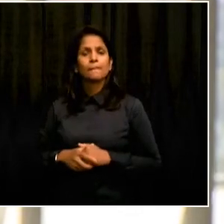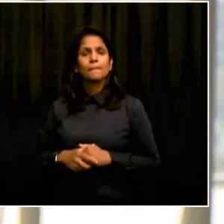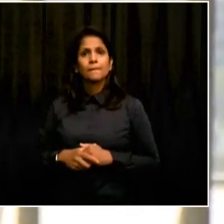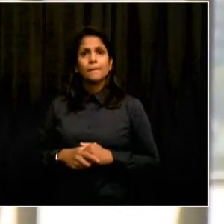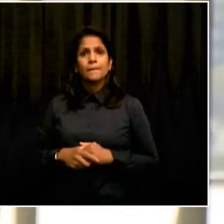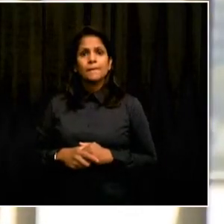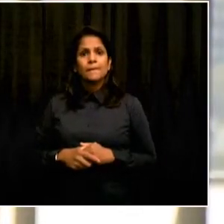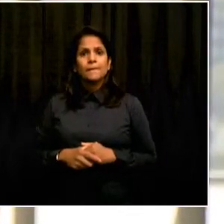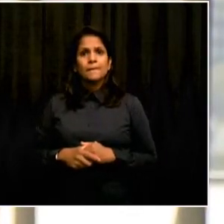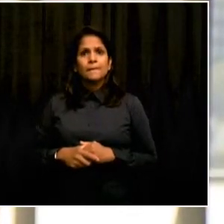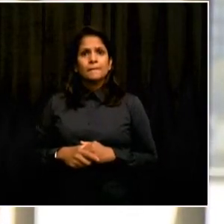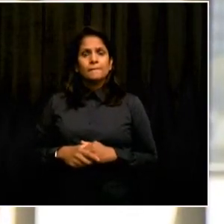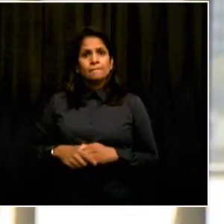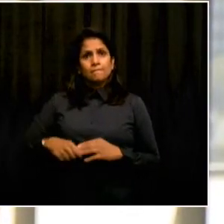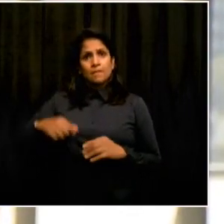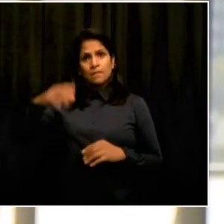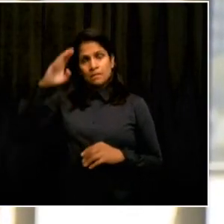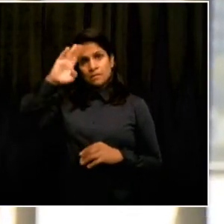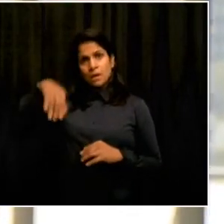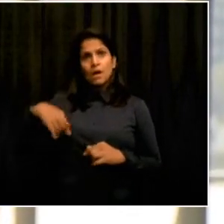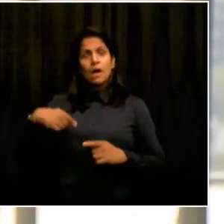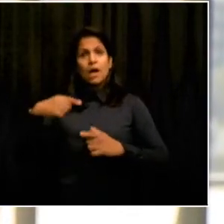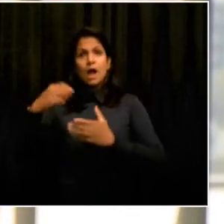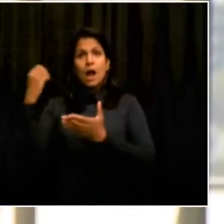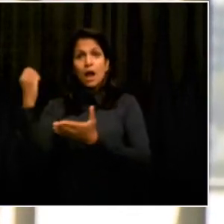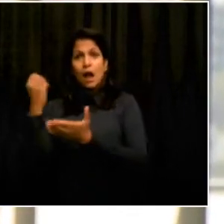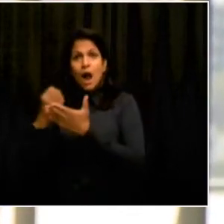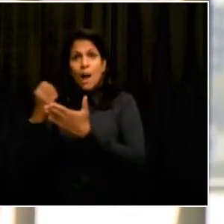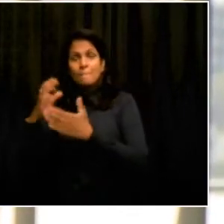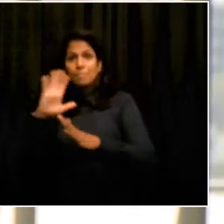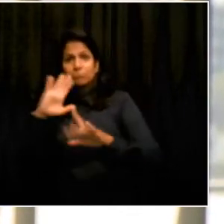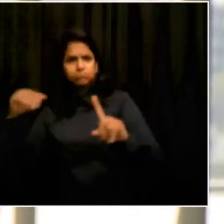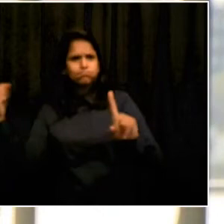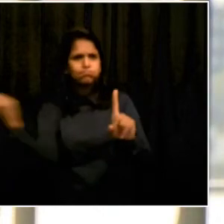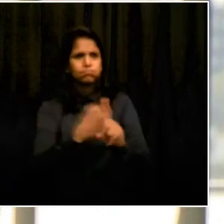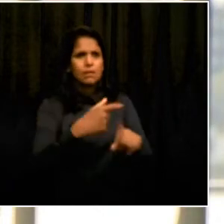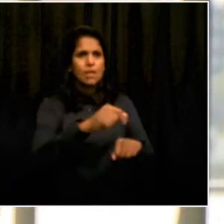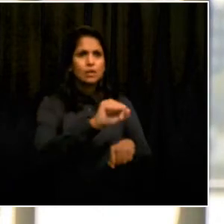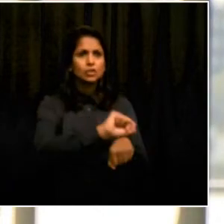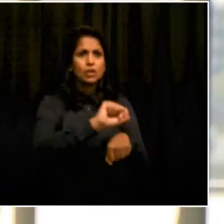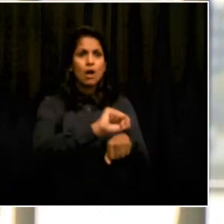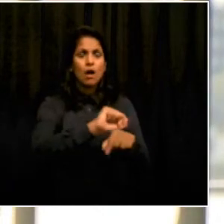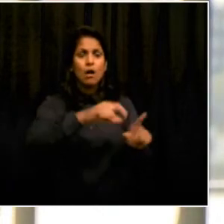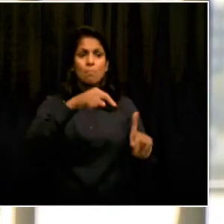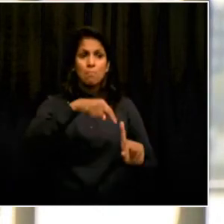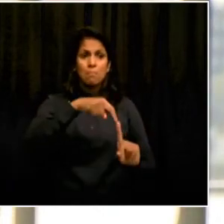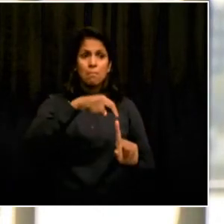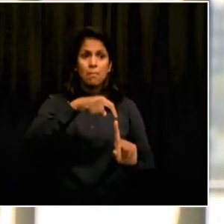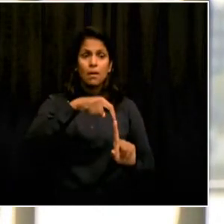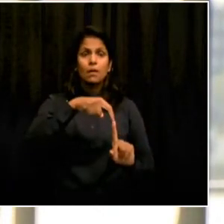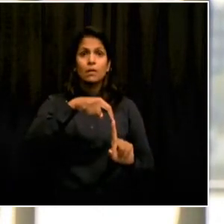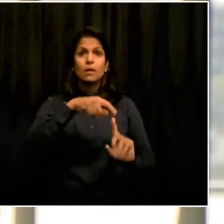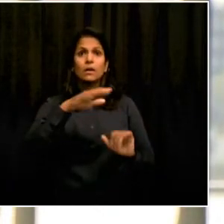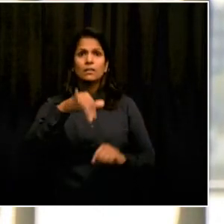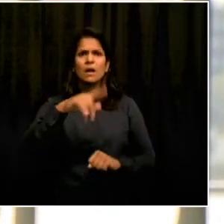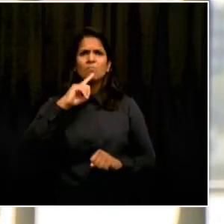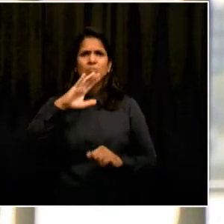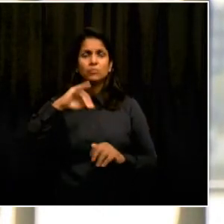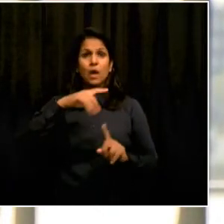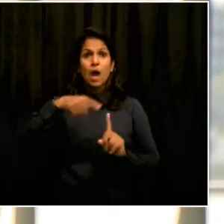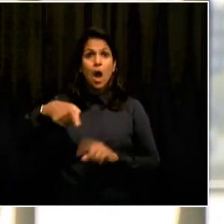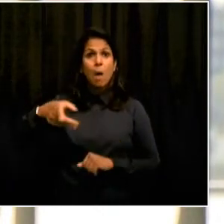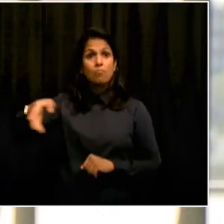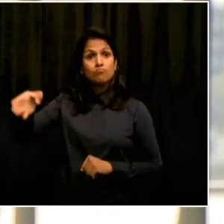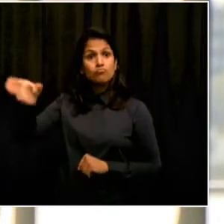economic crisis and COVID have affected Broadway, have affected our theaters, et cetera. But key to that is exactly the kind